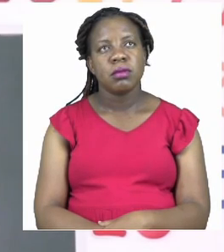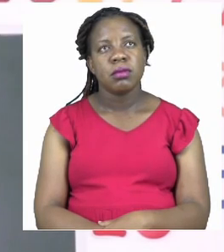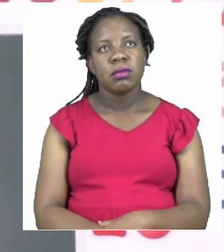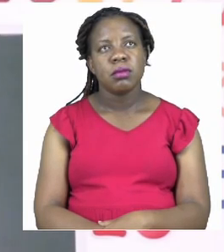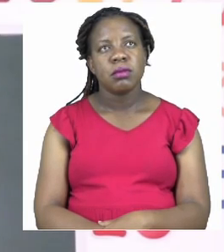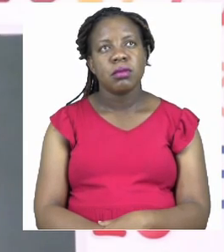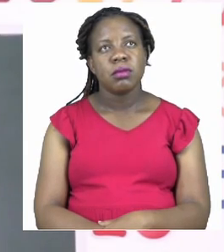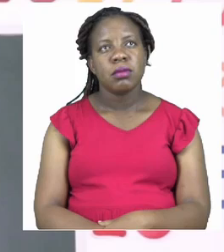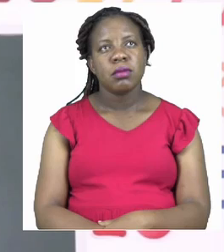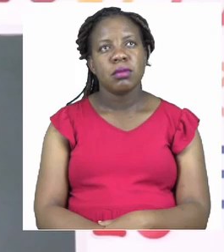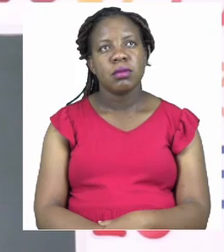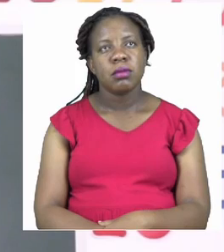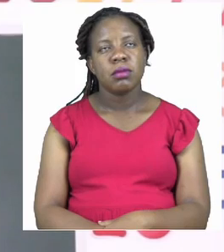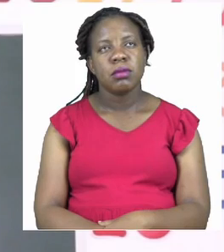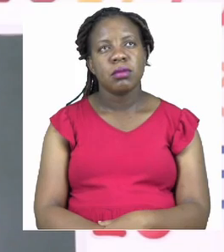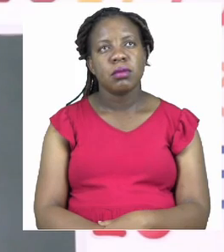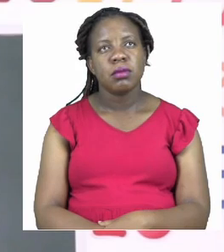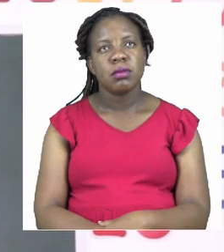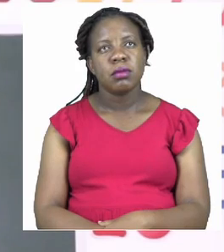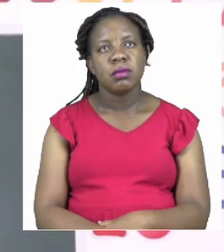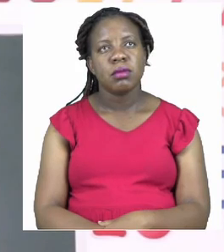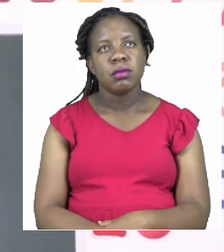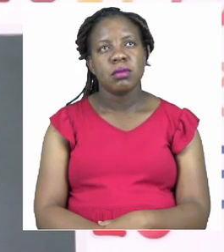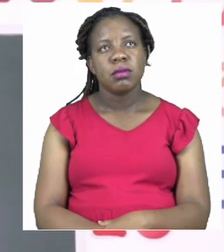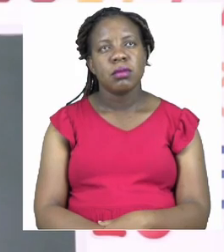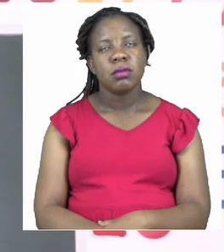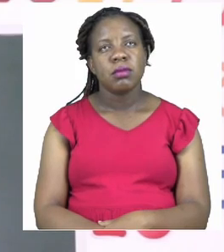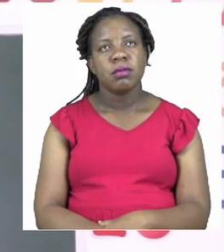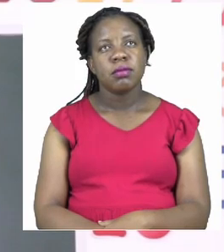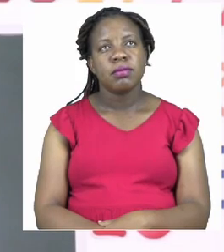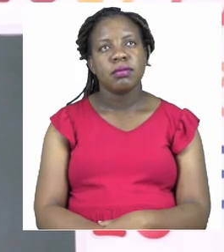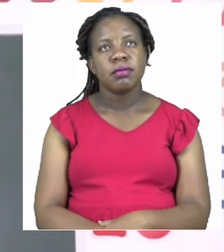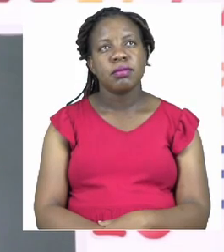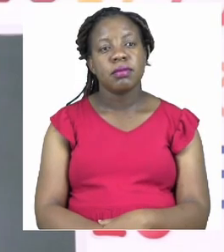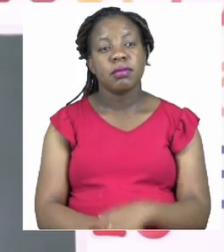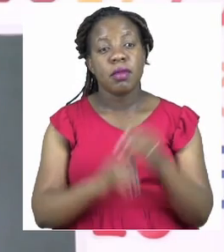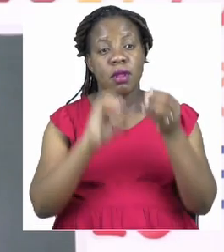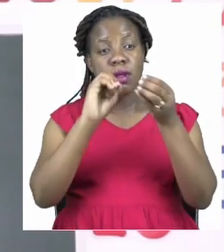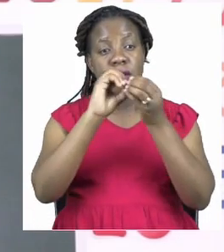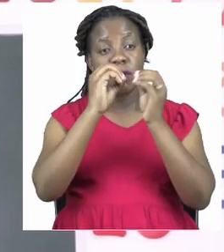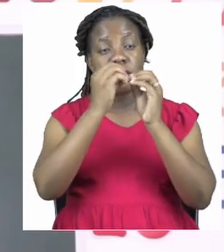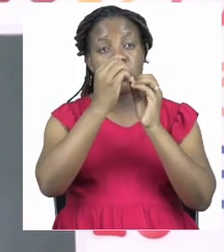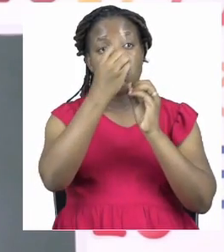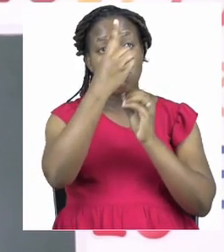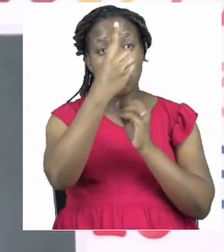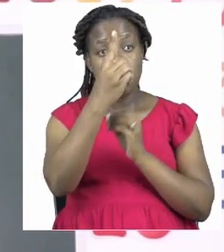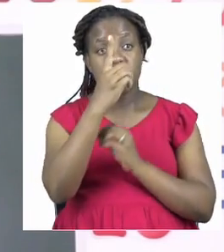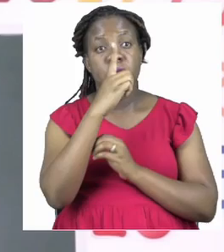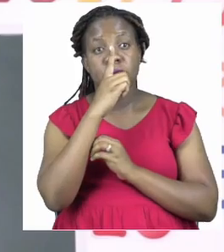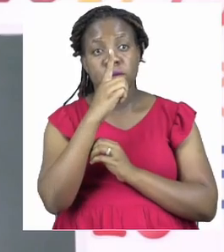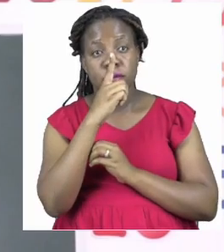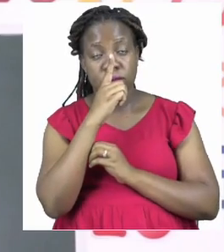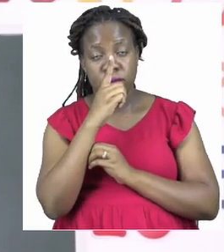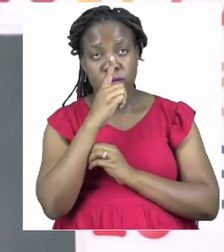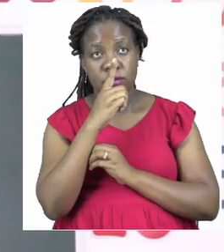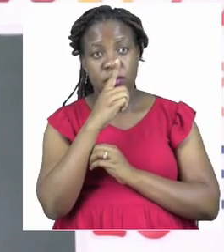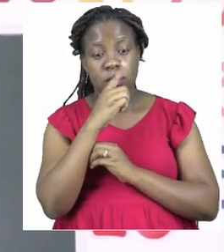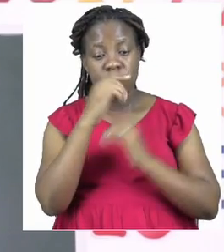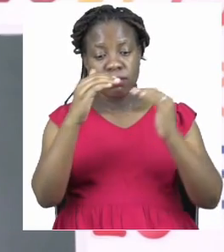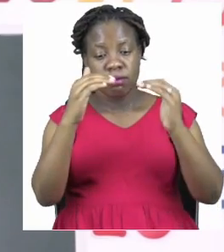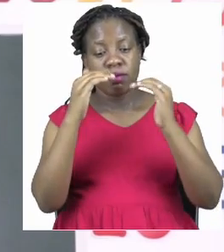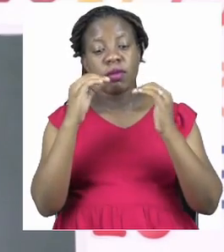the rest by yourself. Now that you are done with that one, you can move on to the next part of your